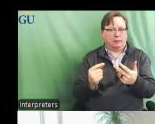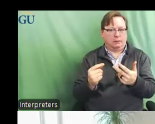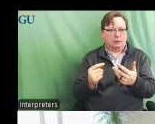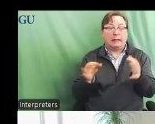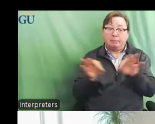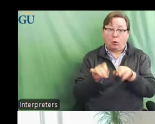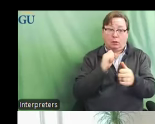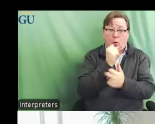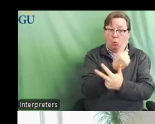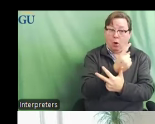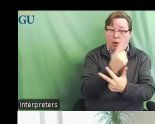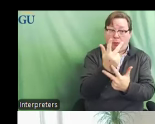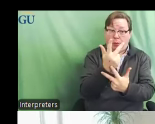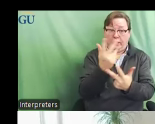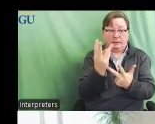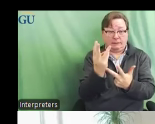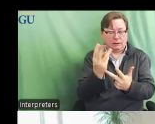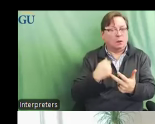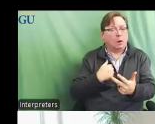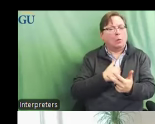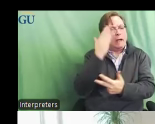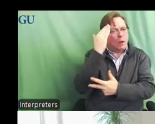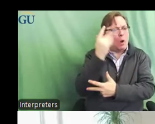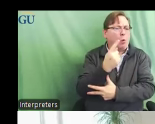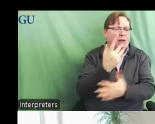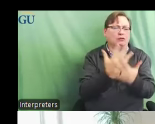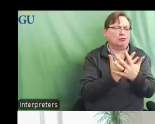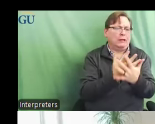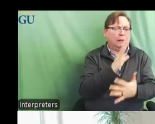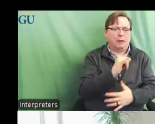the 1-3-6, we know the one screening by one